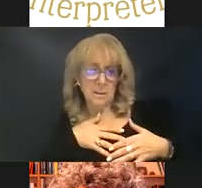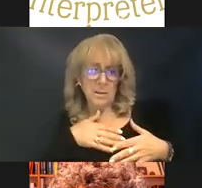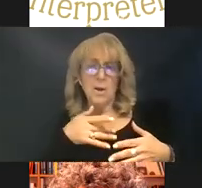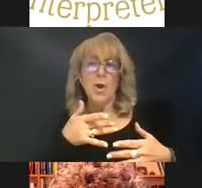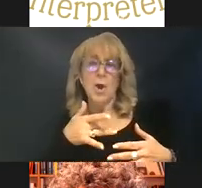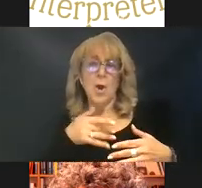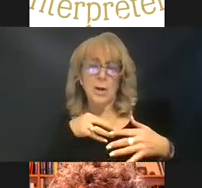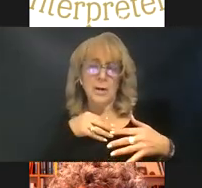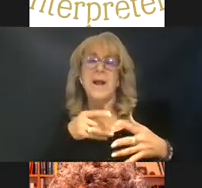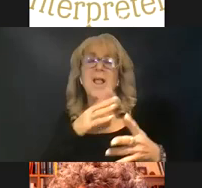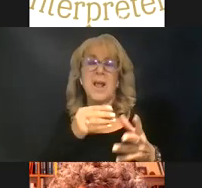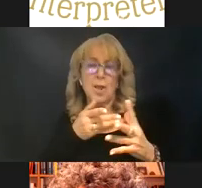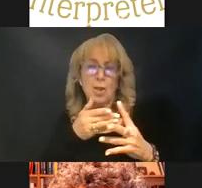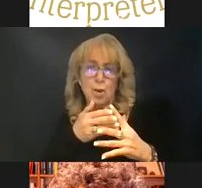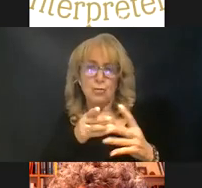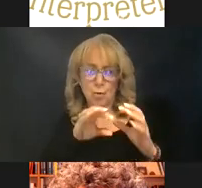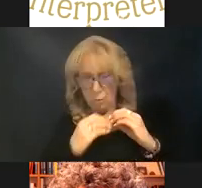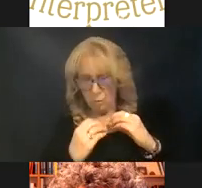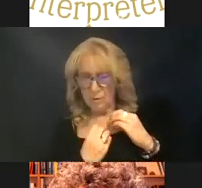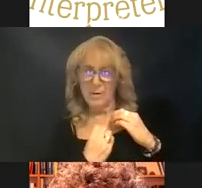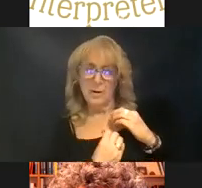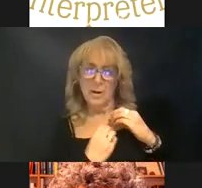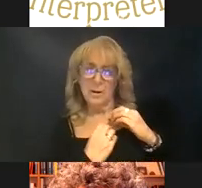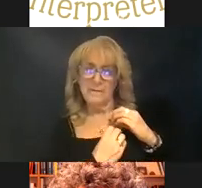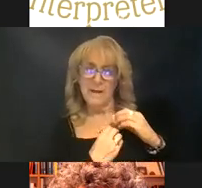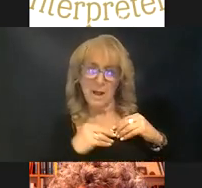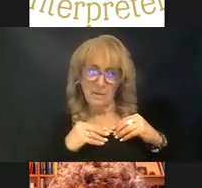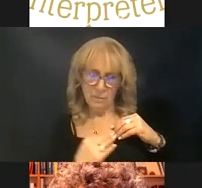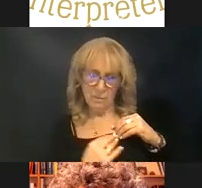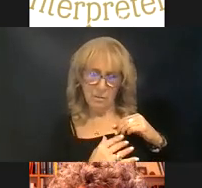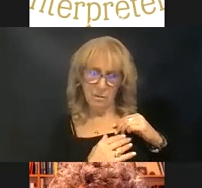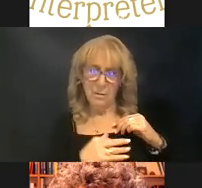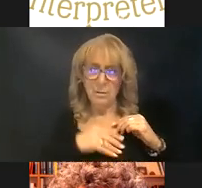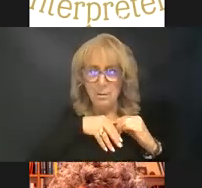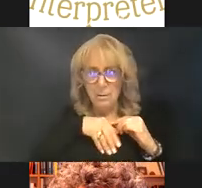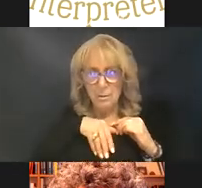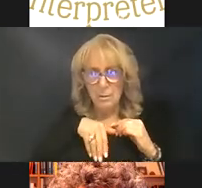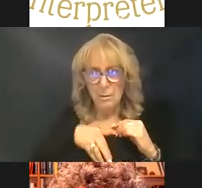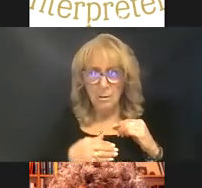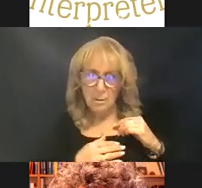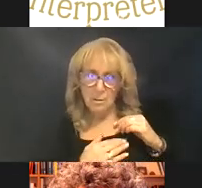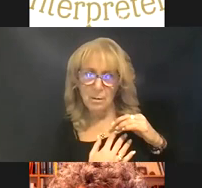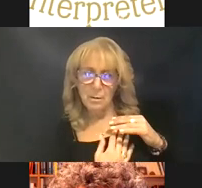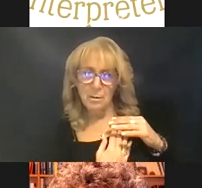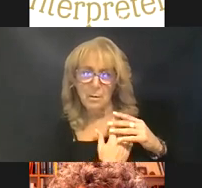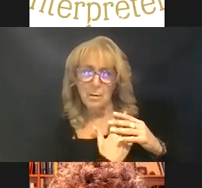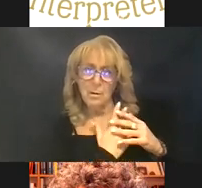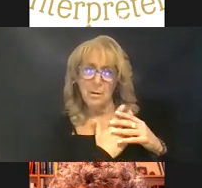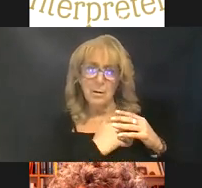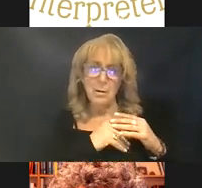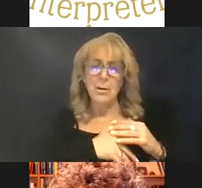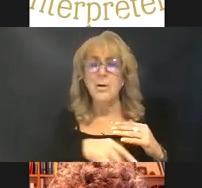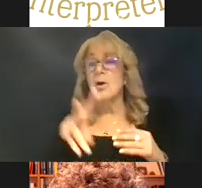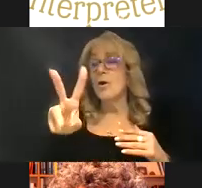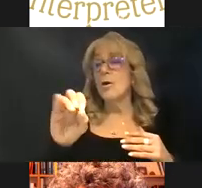the valves, then a vortex is generated. And actually, when the blood flow stops, this vortex helps to close the valves. So there's